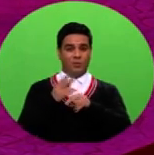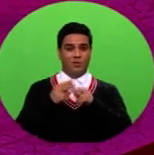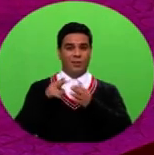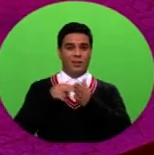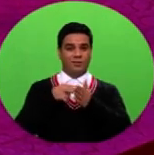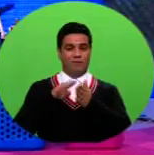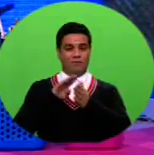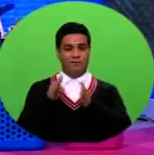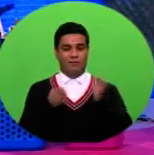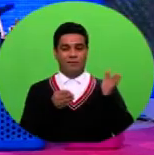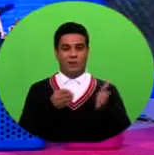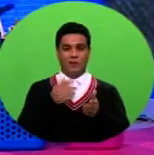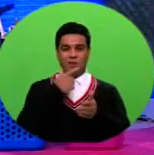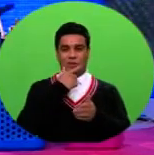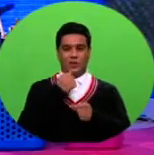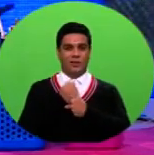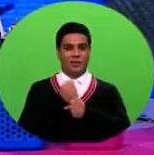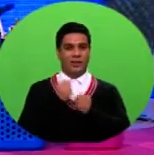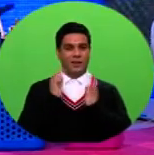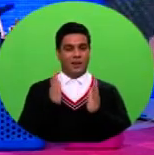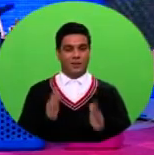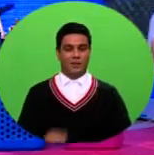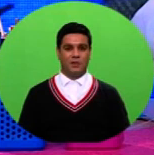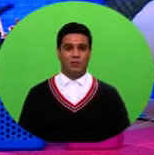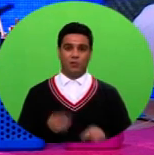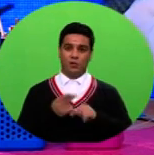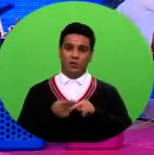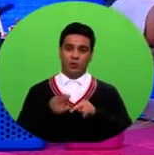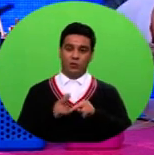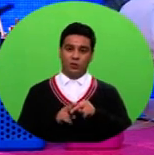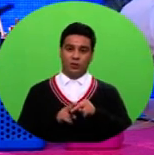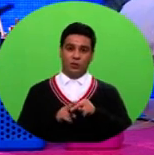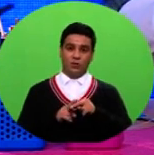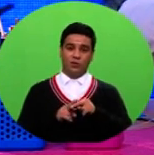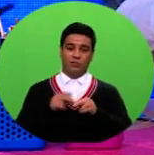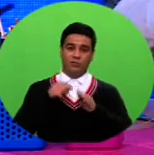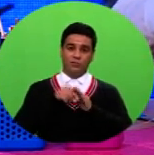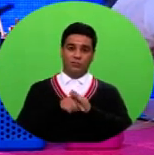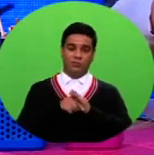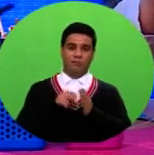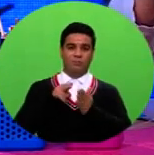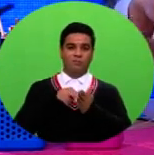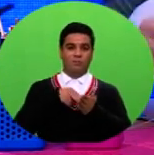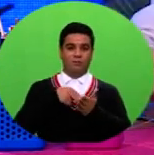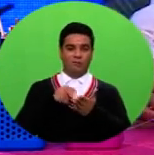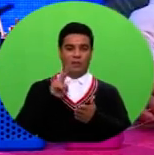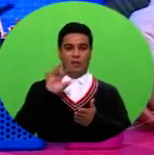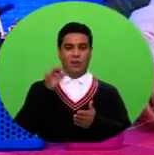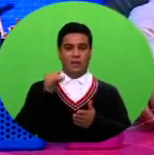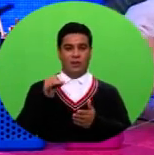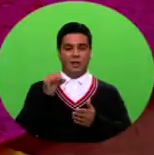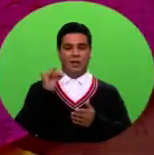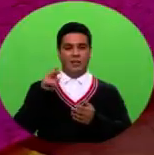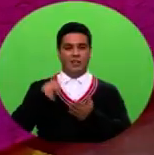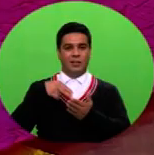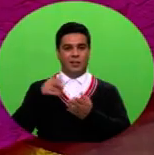surtib, shaklni yopishtirib olamiz. Buning uchun PVA klei va kesishkadan foydalanamiz.